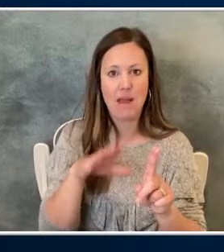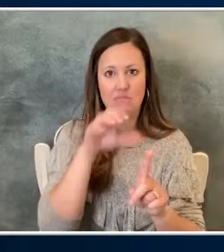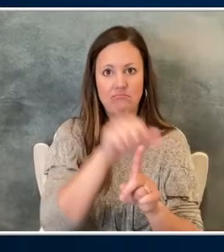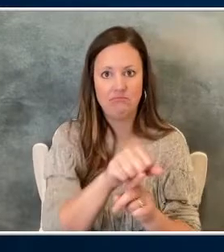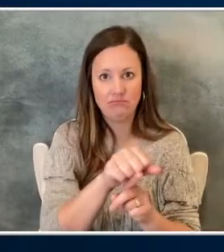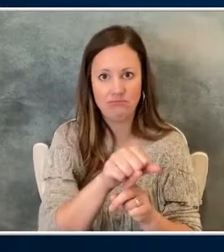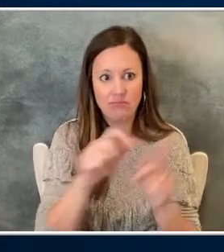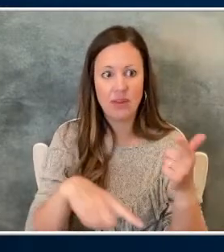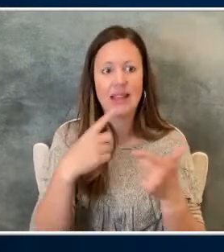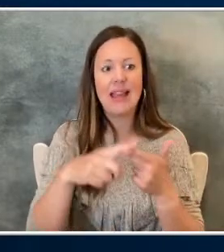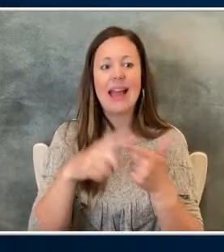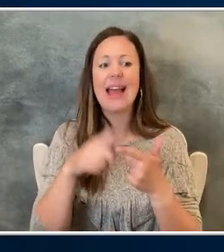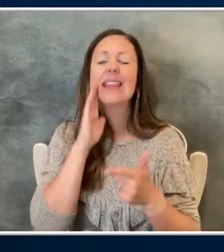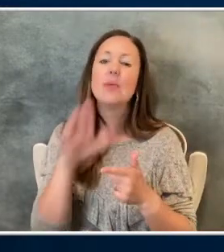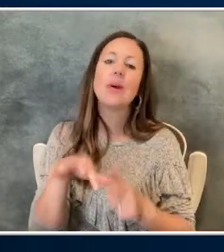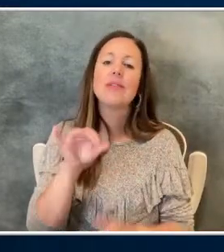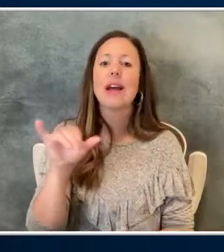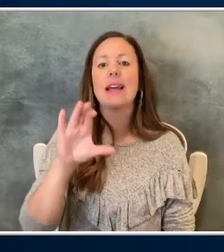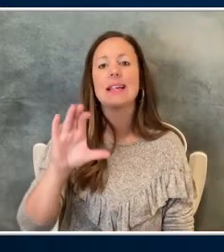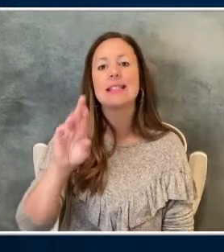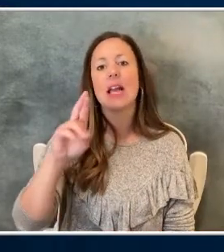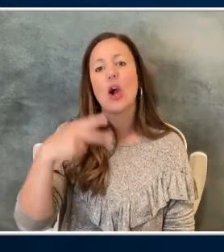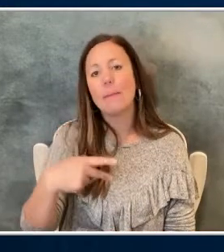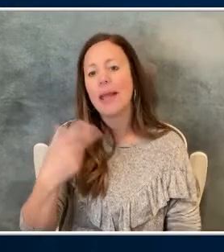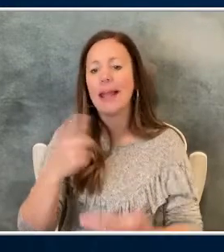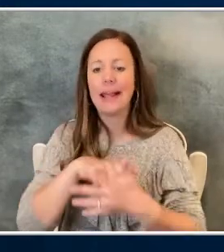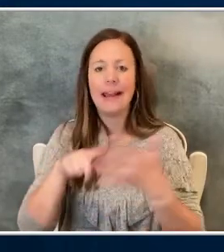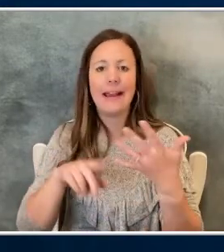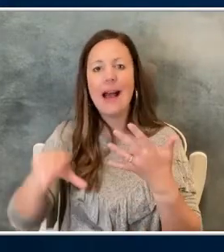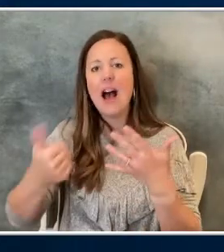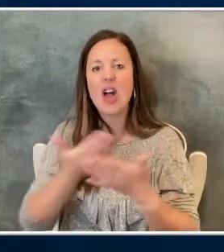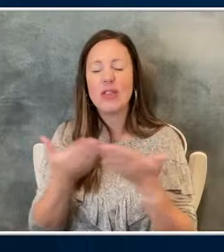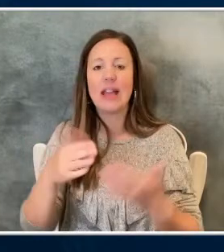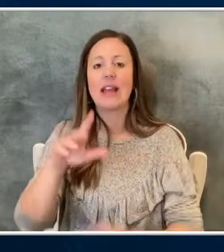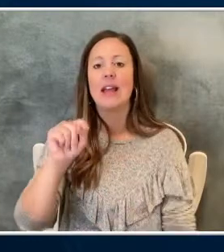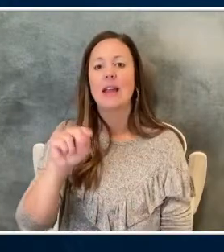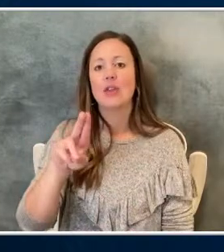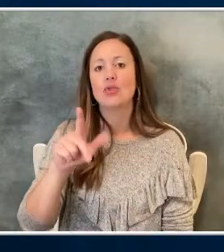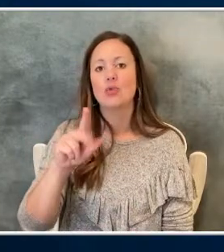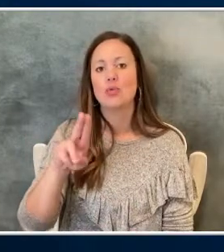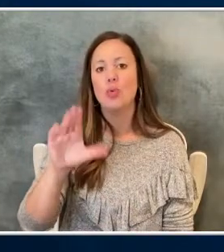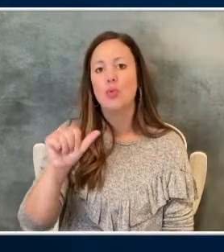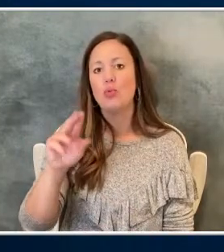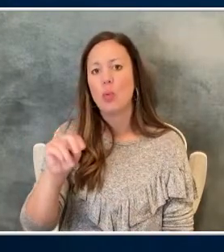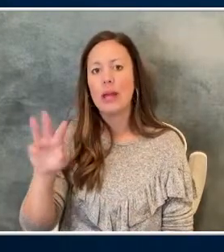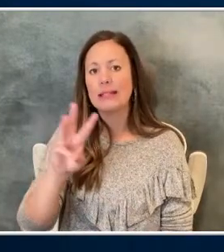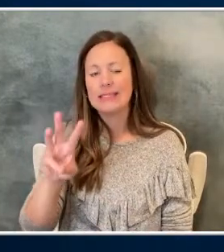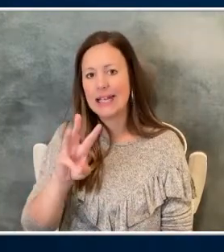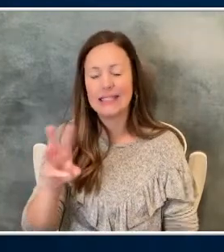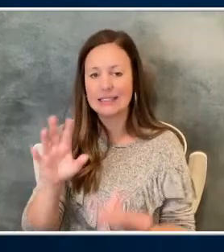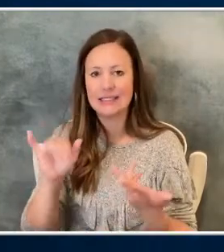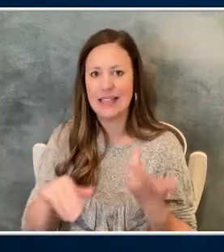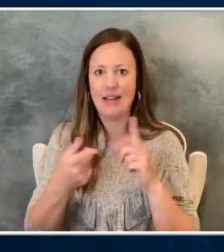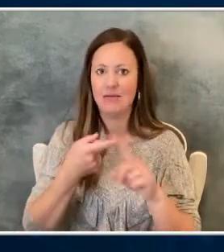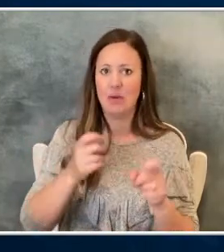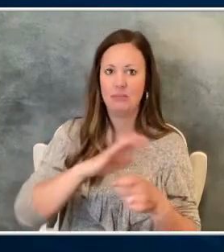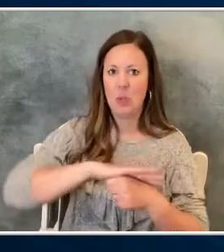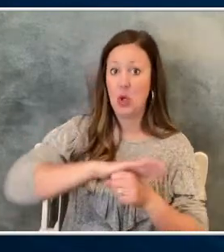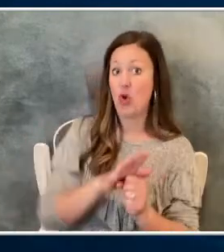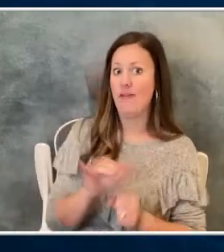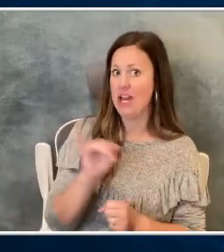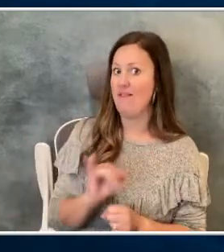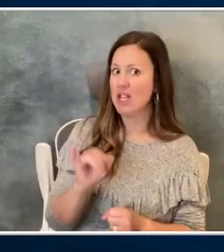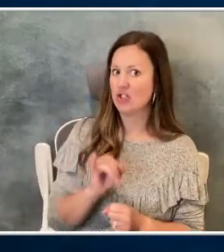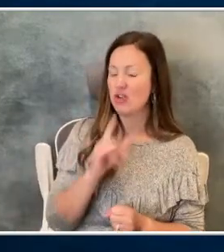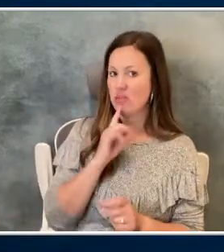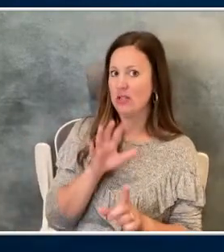like CRP, fibrinogen, and interleukin-6, which is a major factor in COVID infection, as we found. And